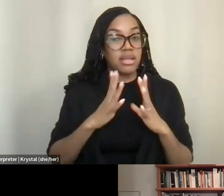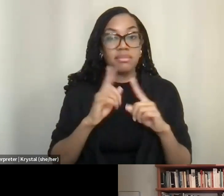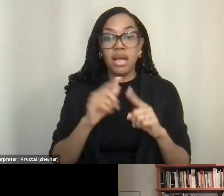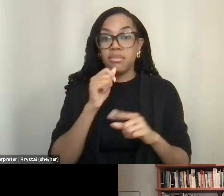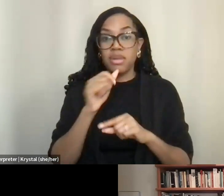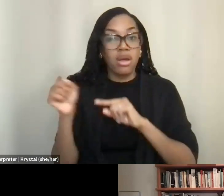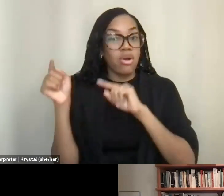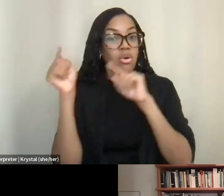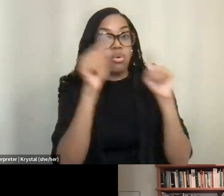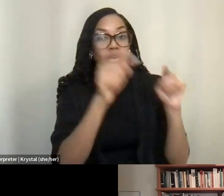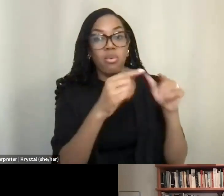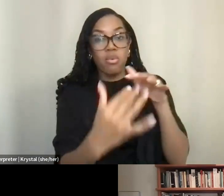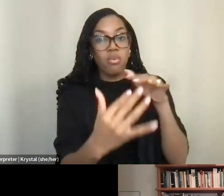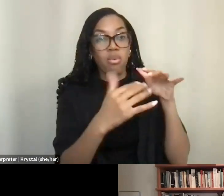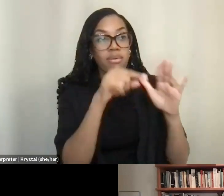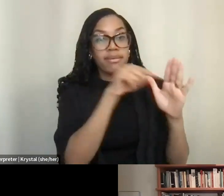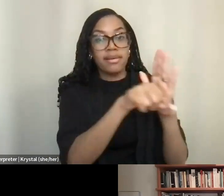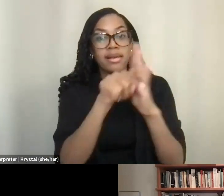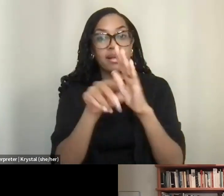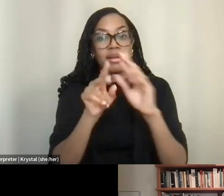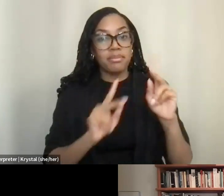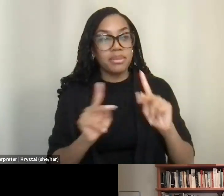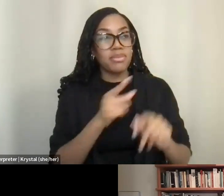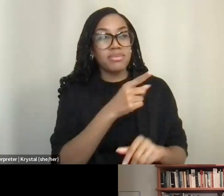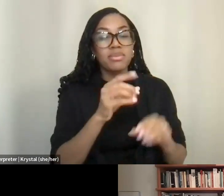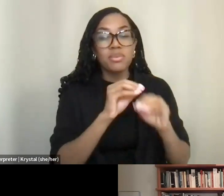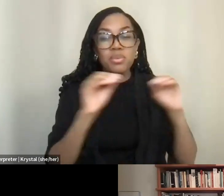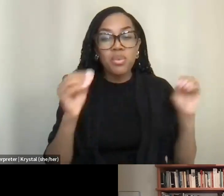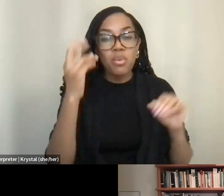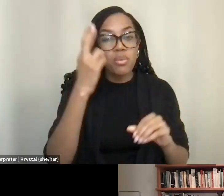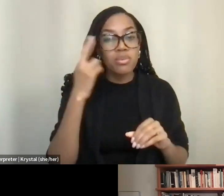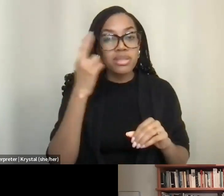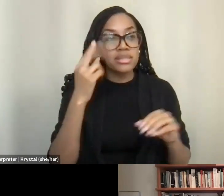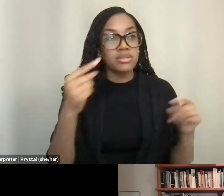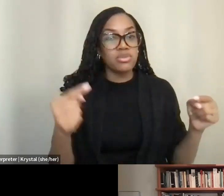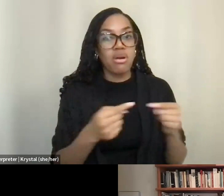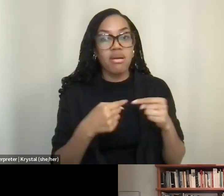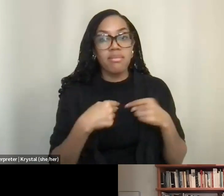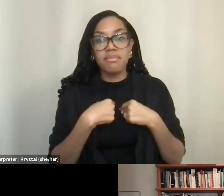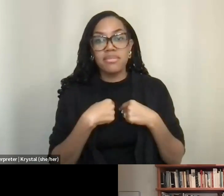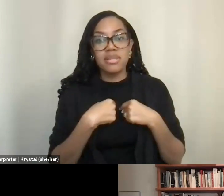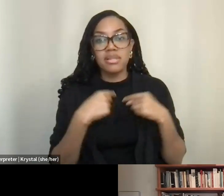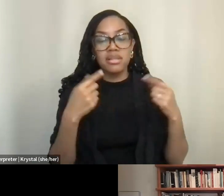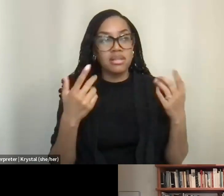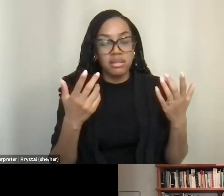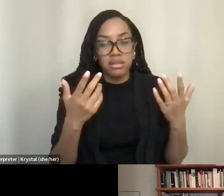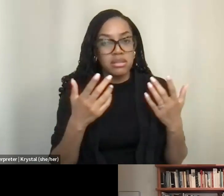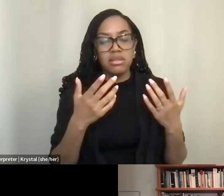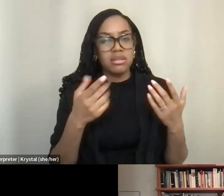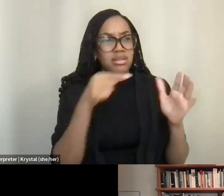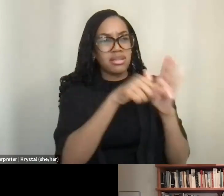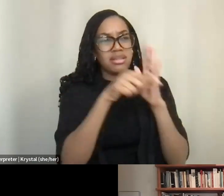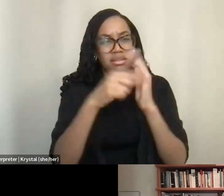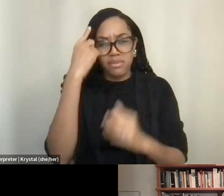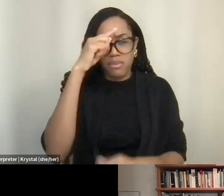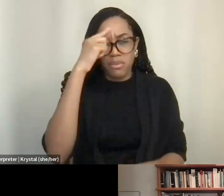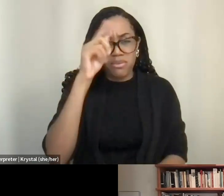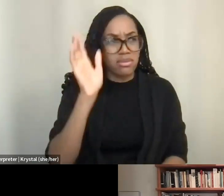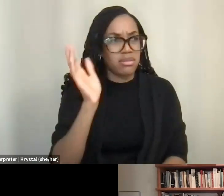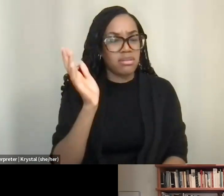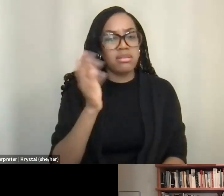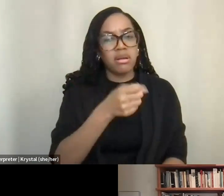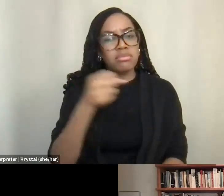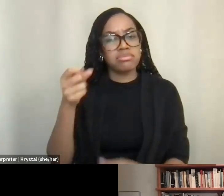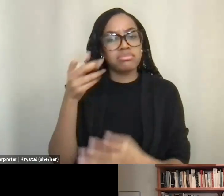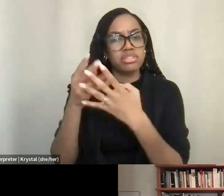going out and killing people who I have no reason whatsoever to want to harm at all." And I think that's very